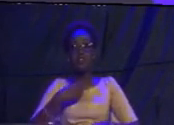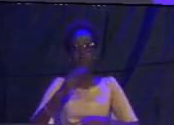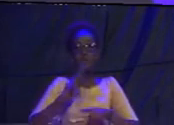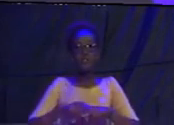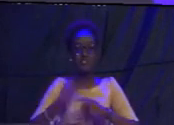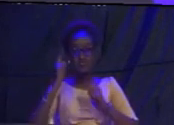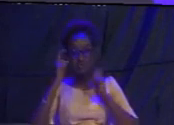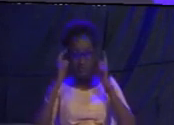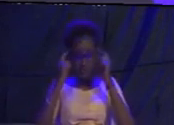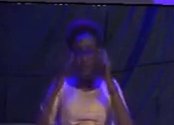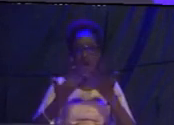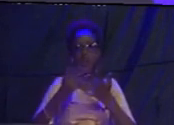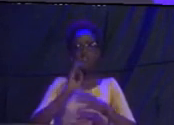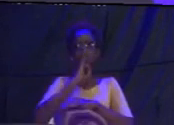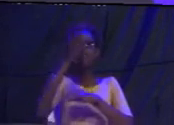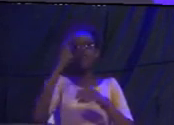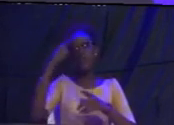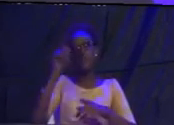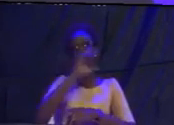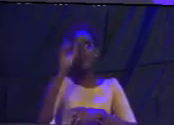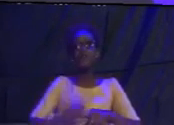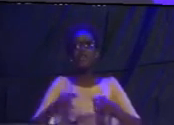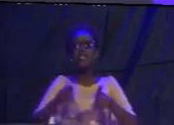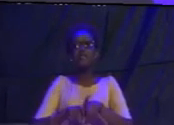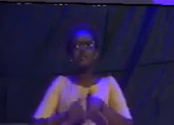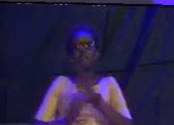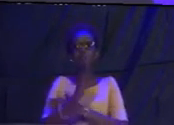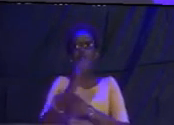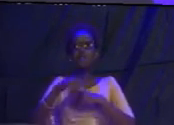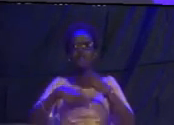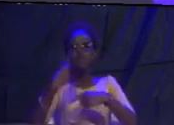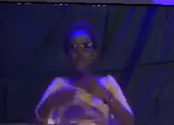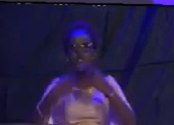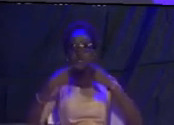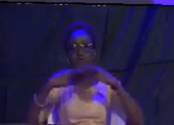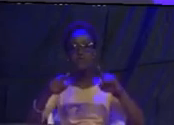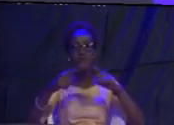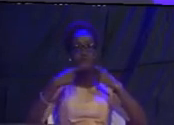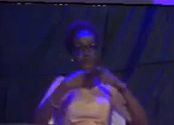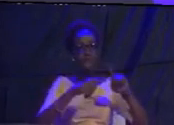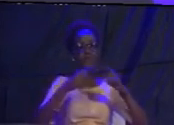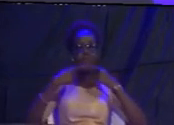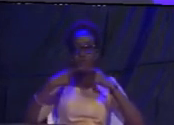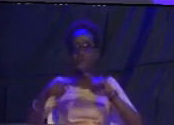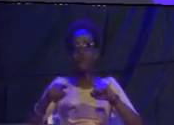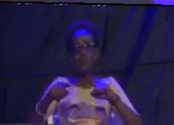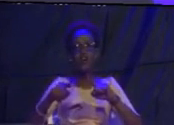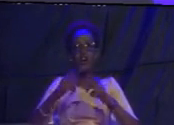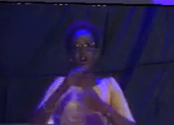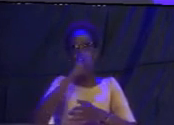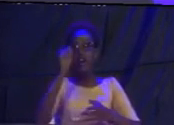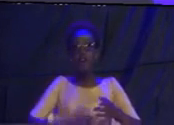twibaza ejo hazaza ha Africa. Imana ikomeje ivuga yerura mu mwuka igira iti